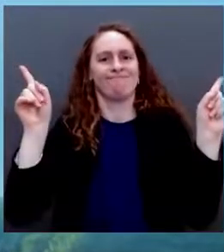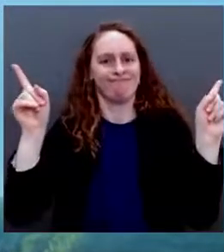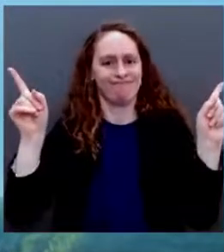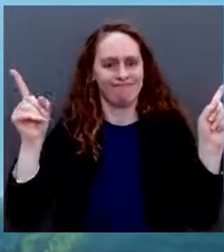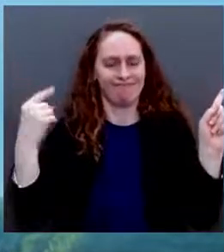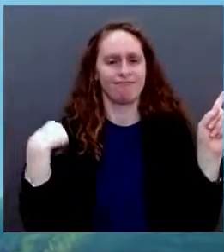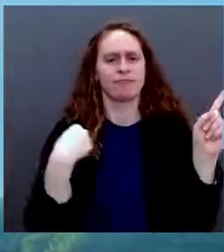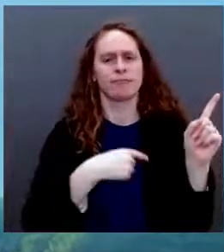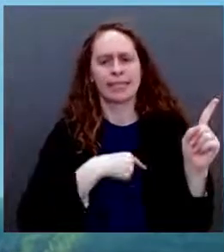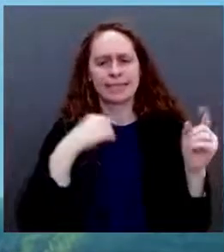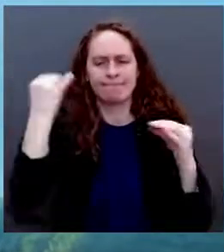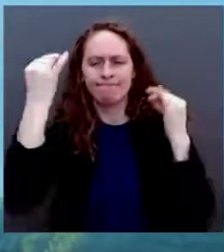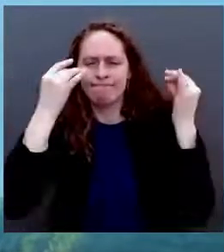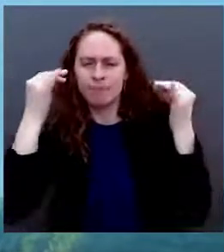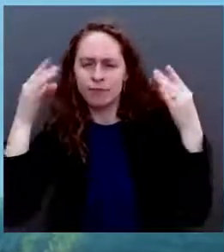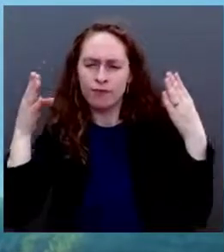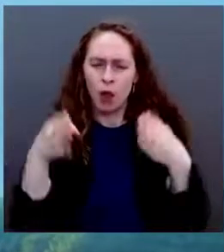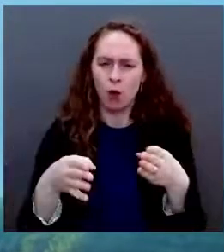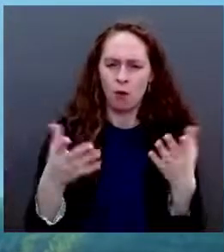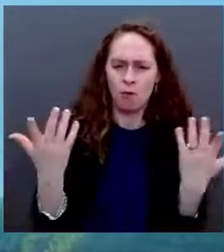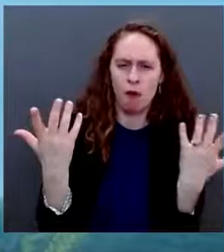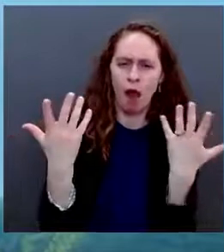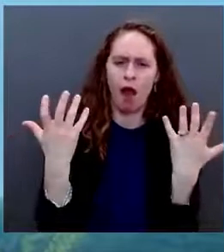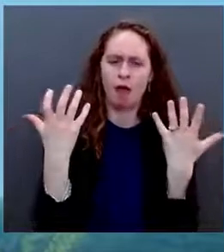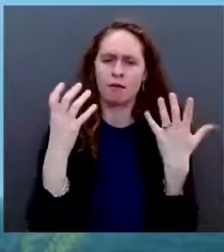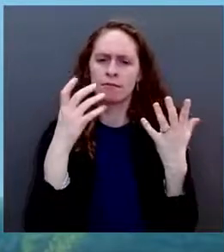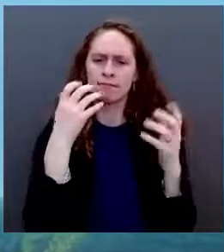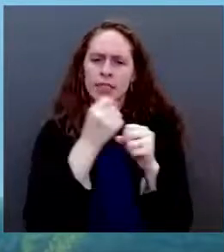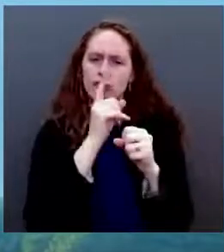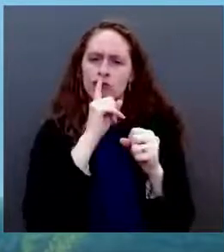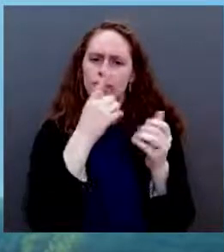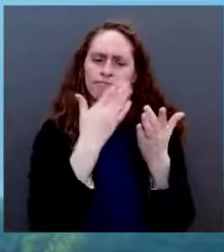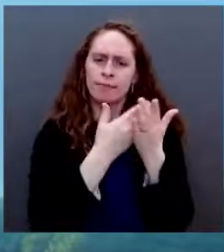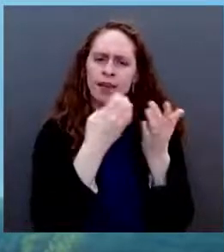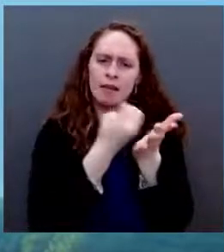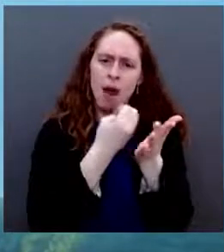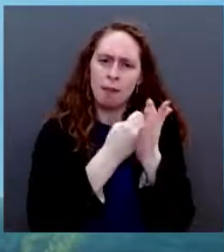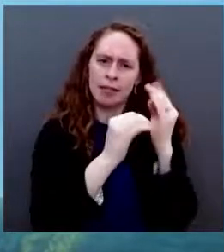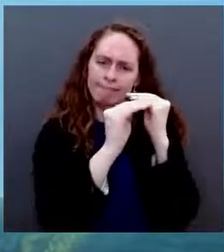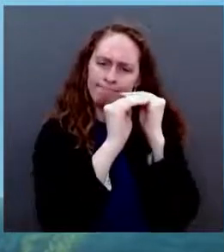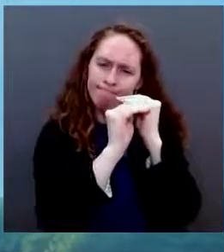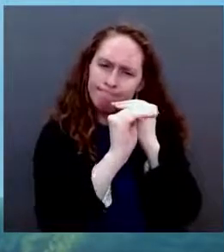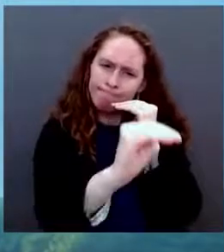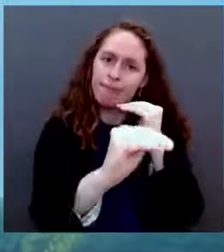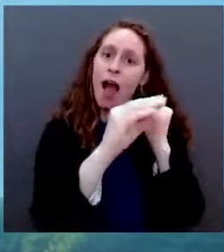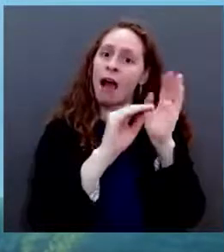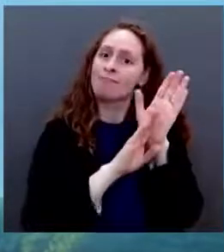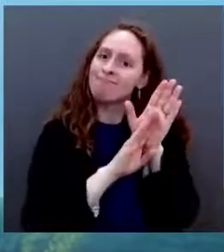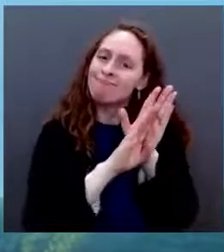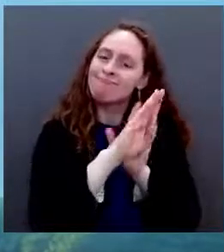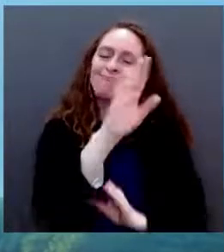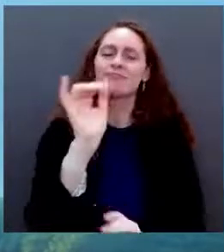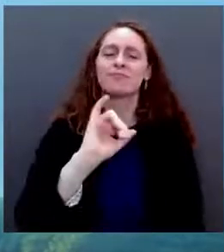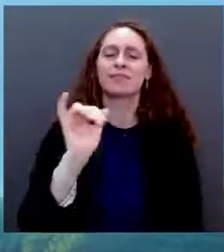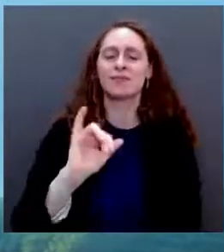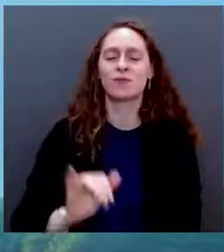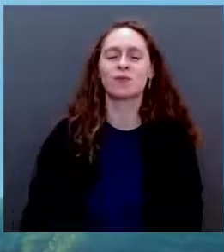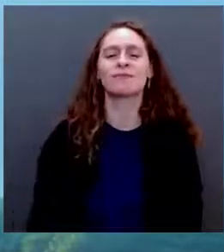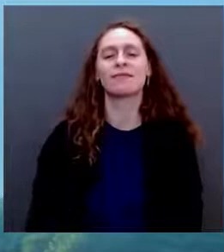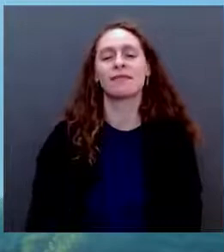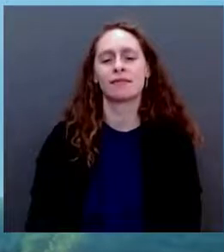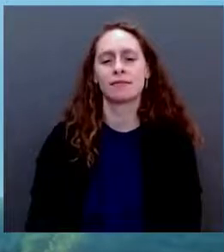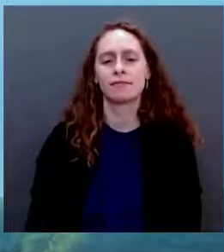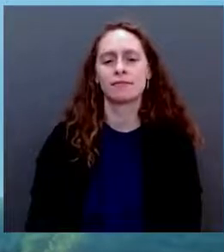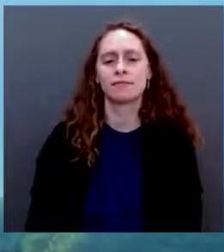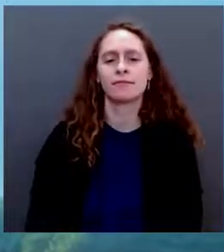solutions to the 3 pain points that exist with the conglomerates. 1, the lack of ownership of animals